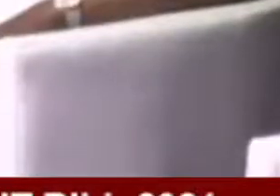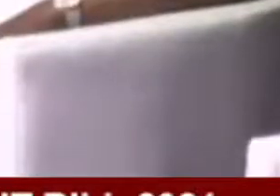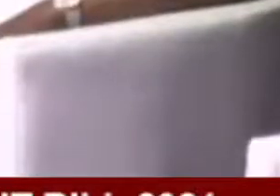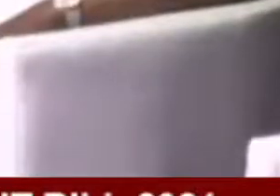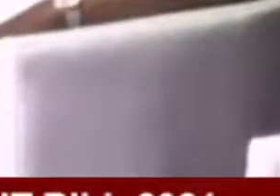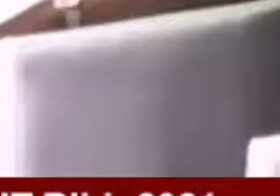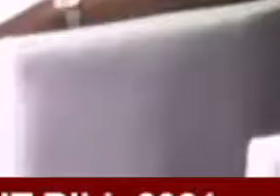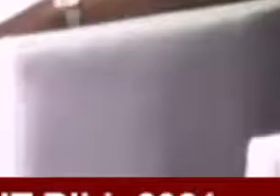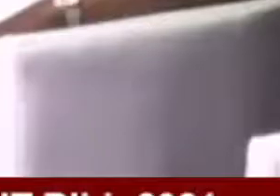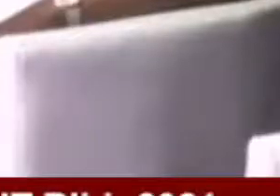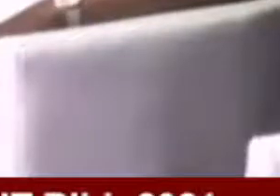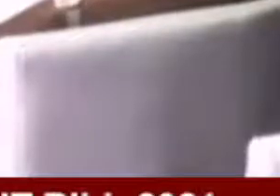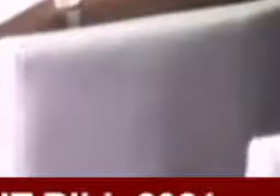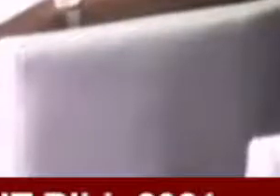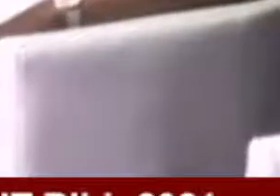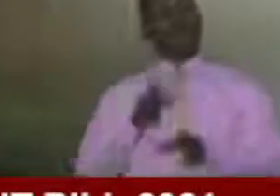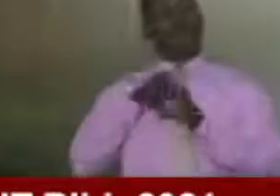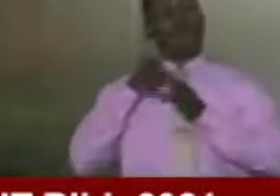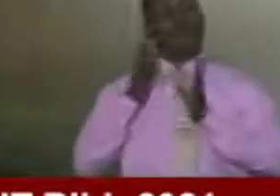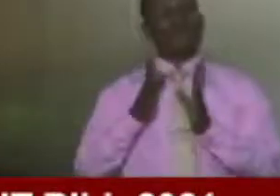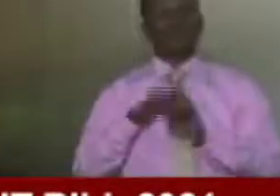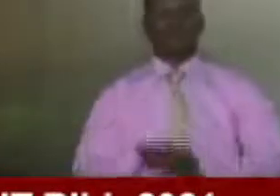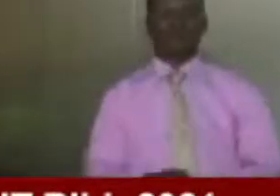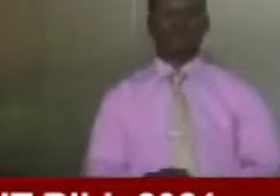your contribution, Prof, quickly.